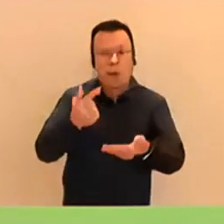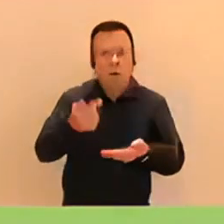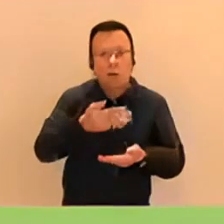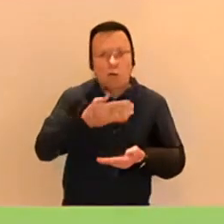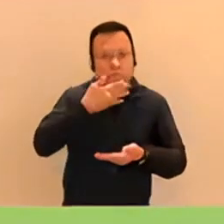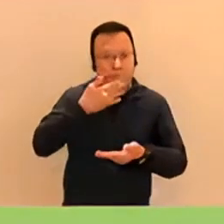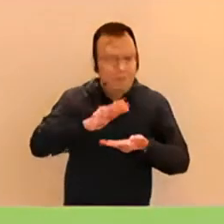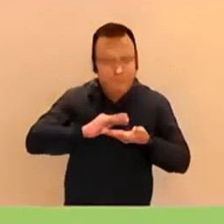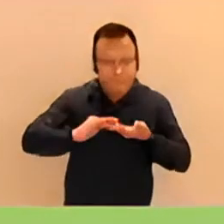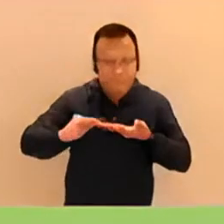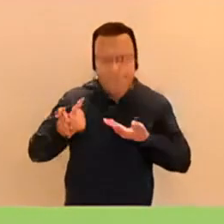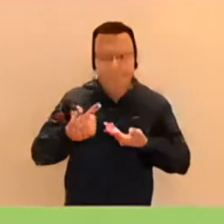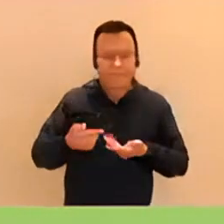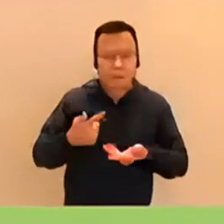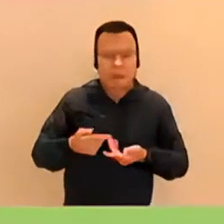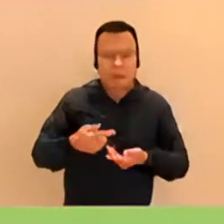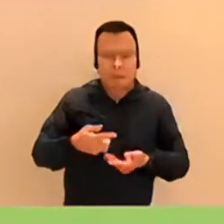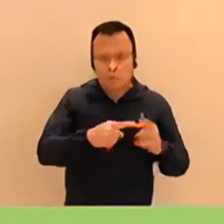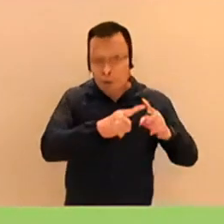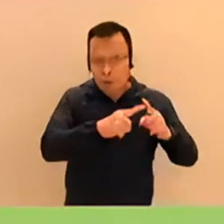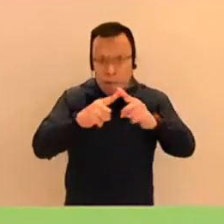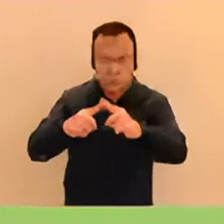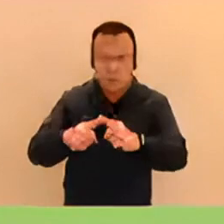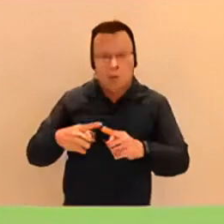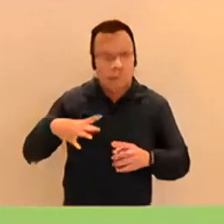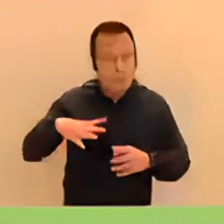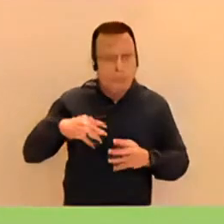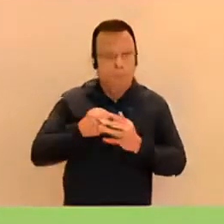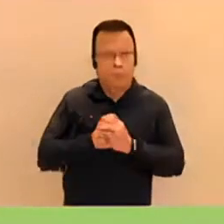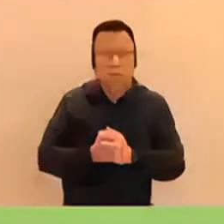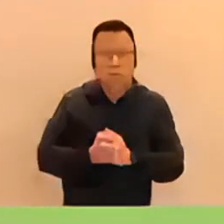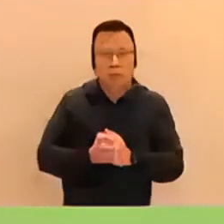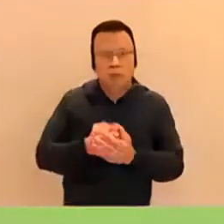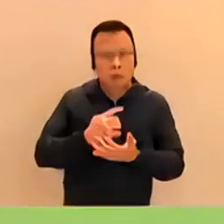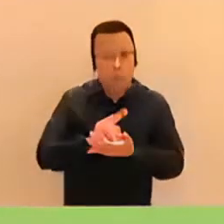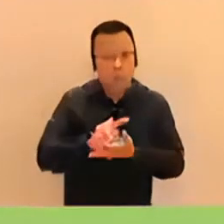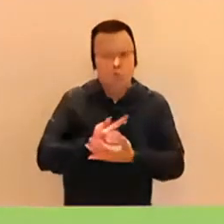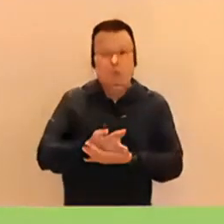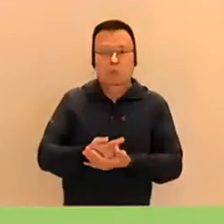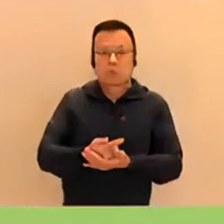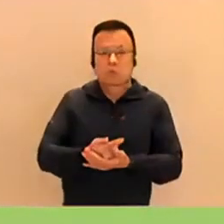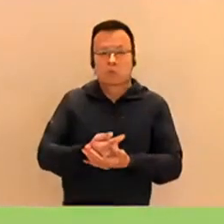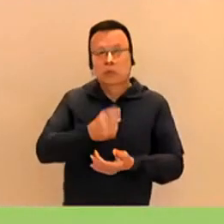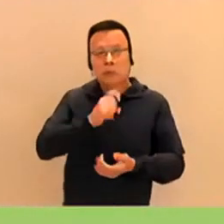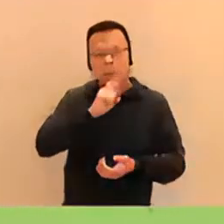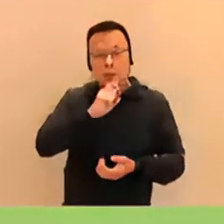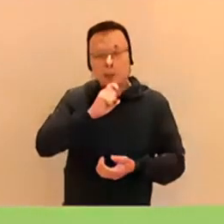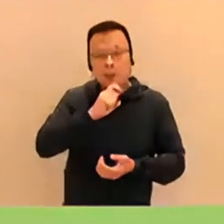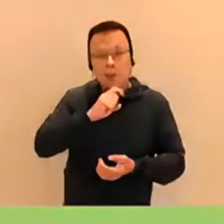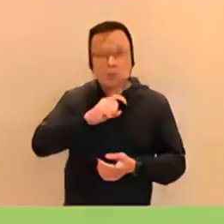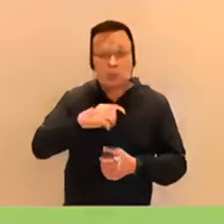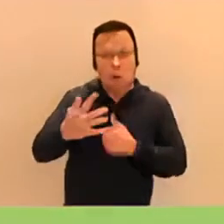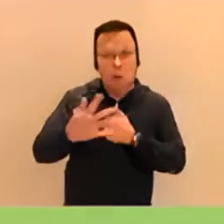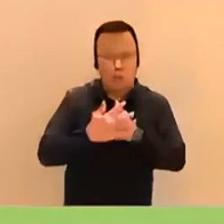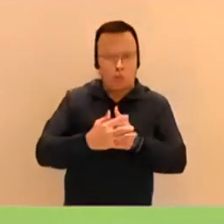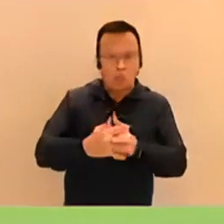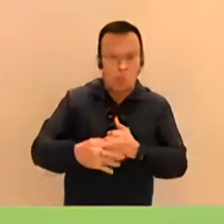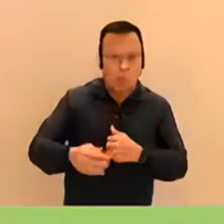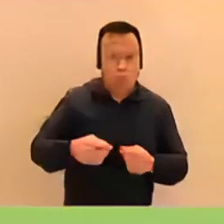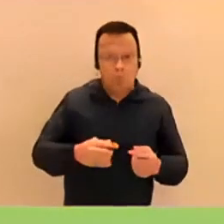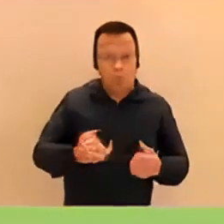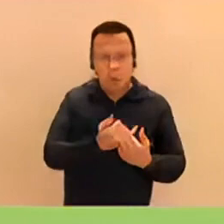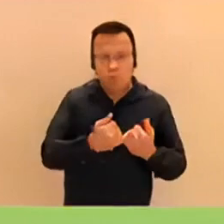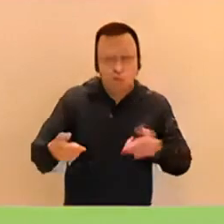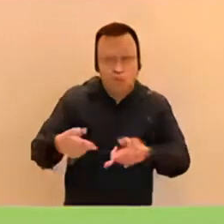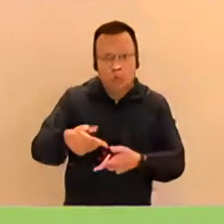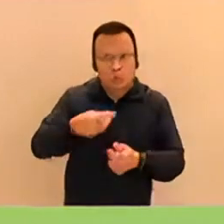Now, the underlying principle is to incorporate ecological concepts into the design of the artificial shorelines.